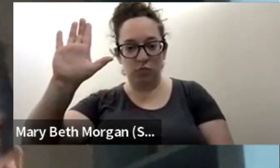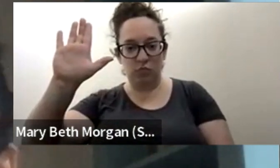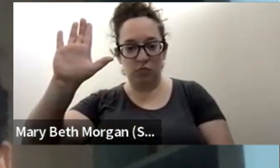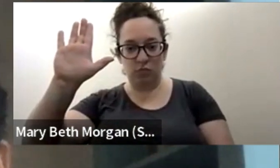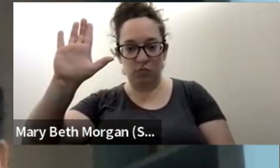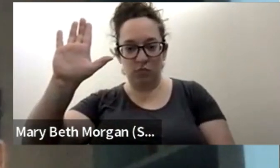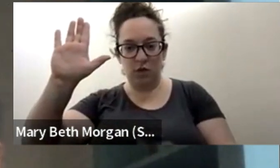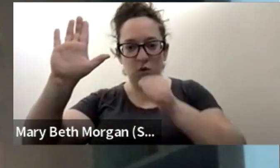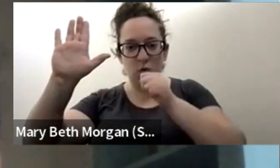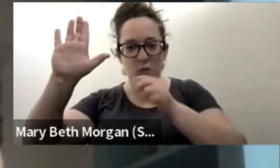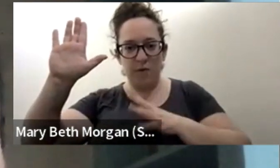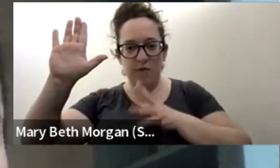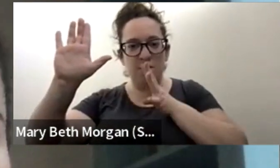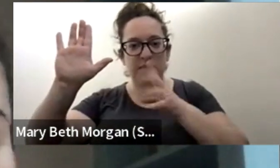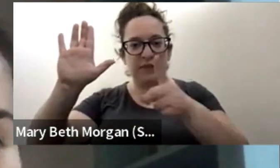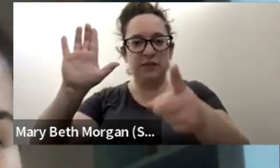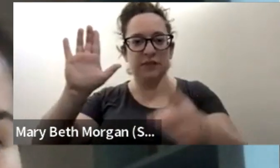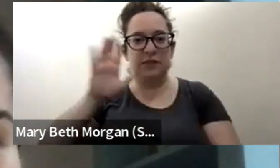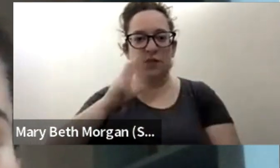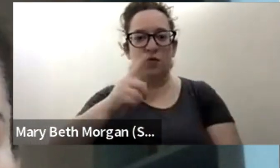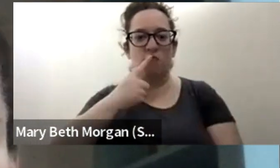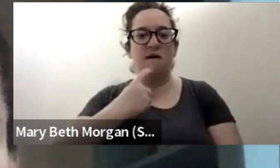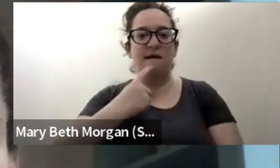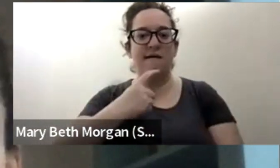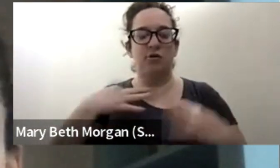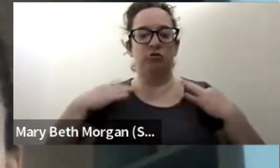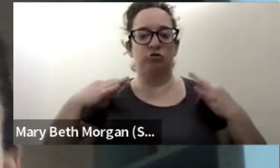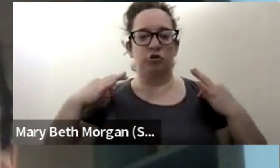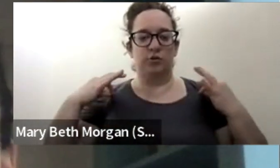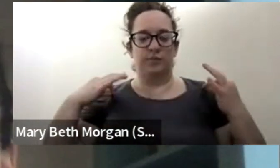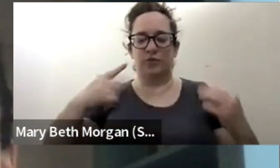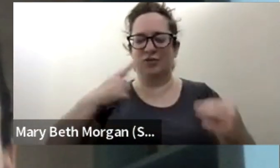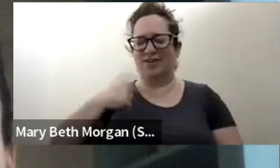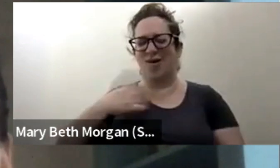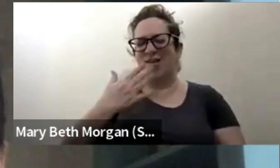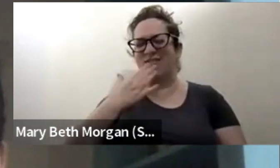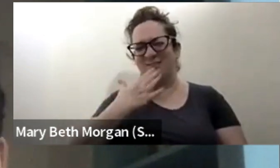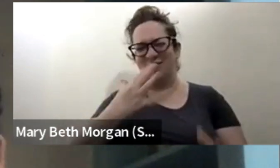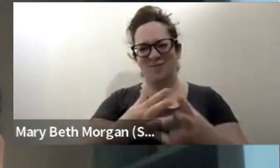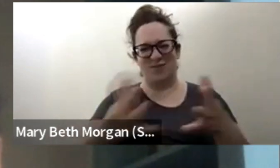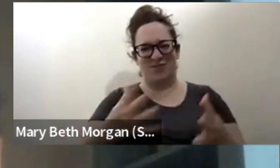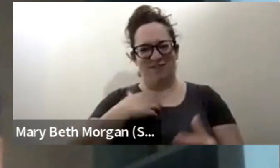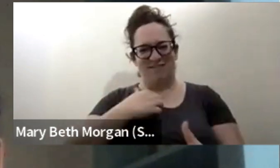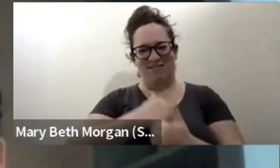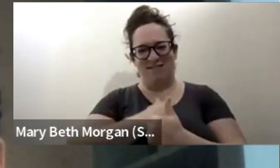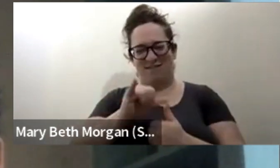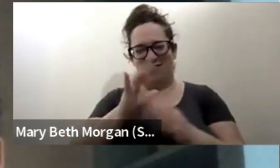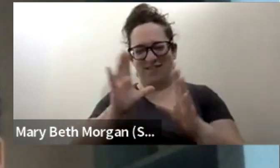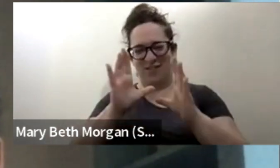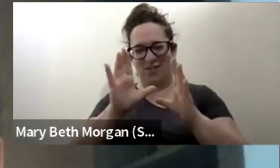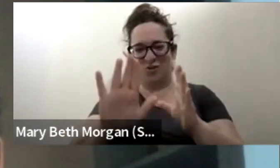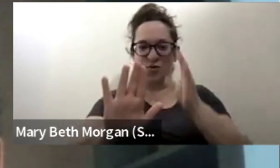Also, I just love that your answer to Chris's question. It was really lovely to listen to.